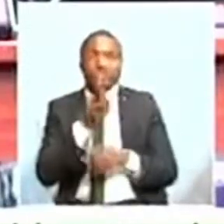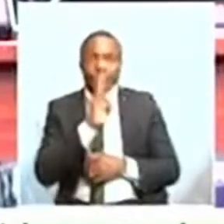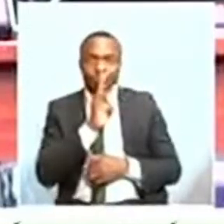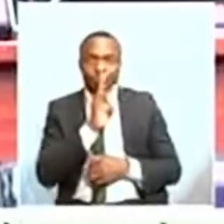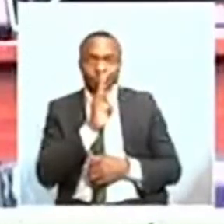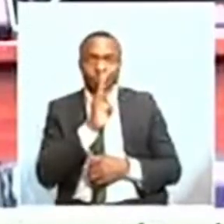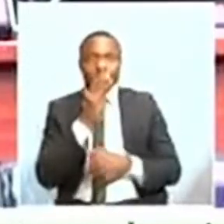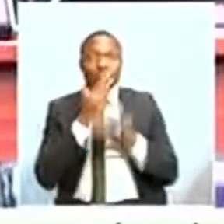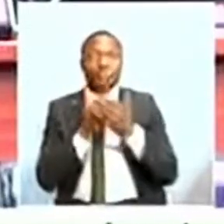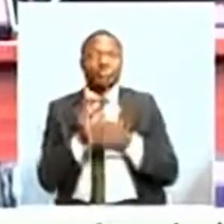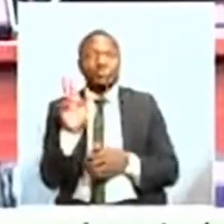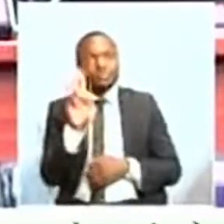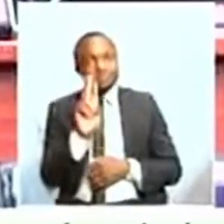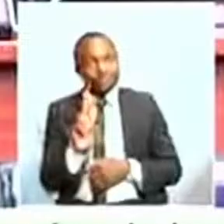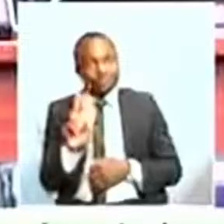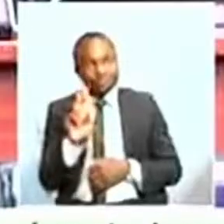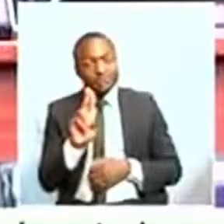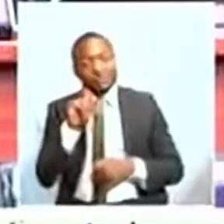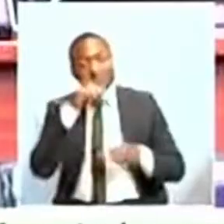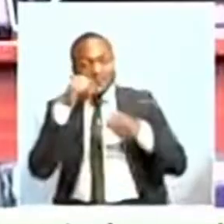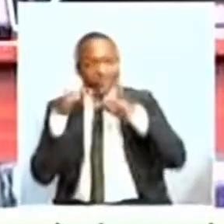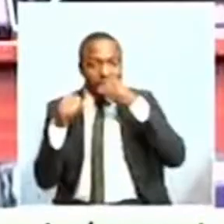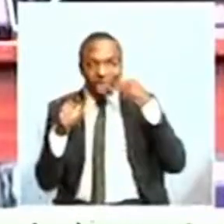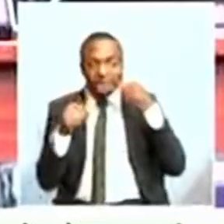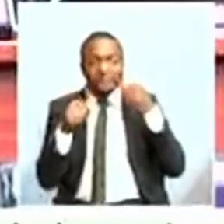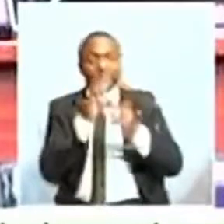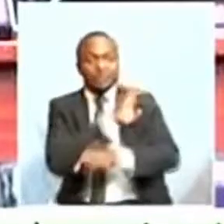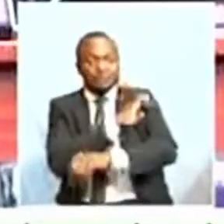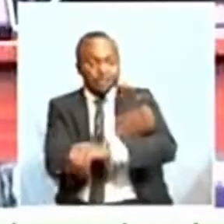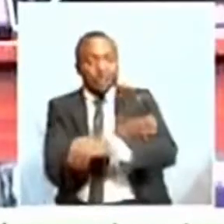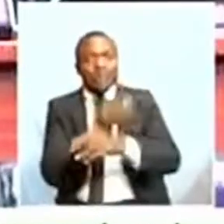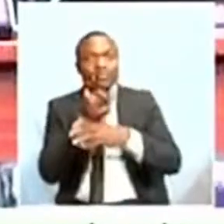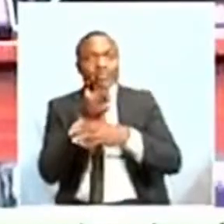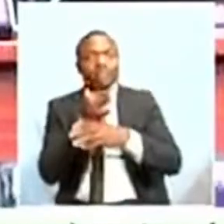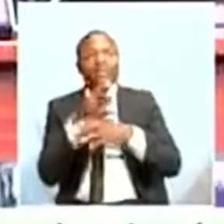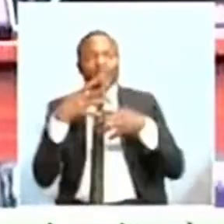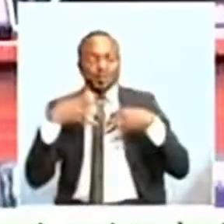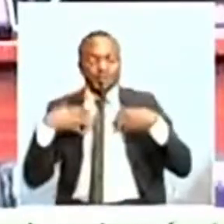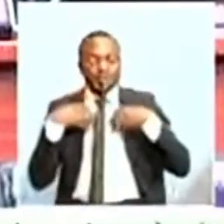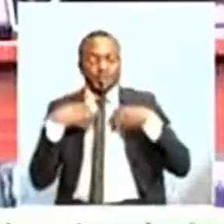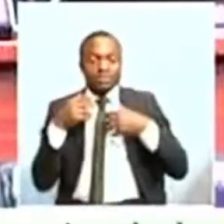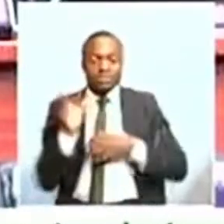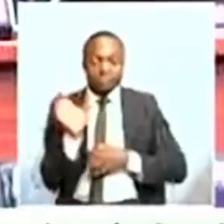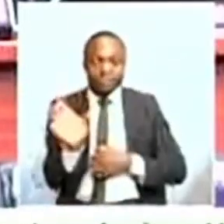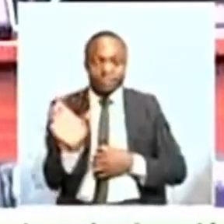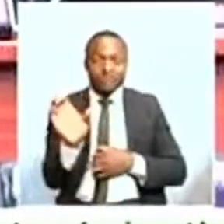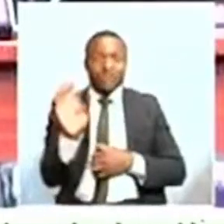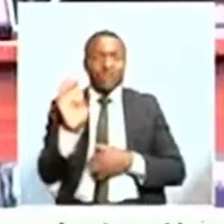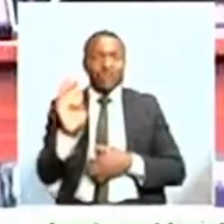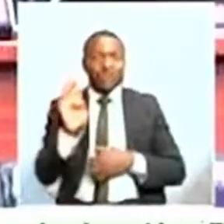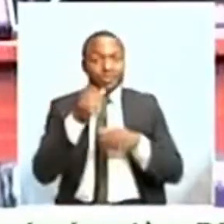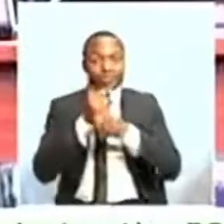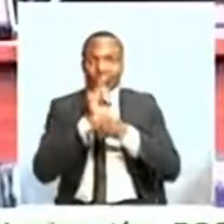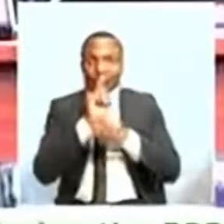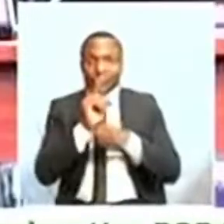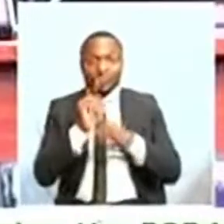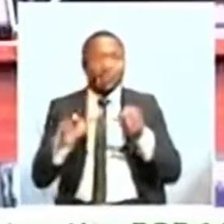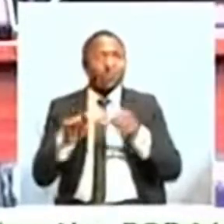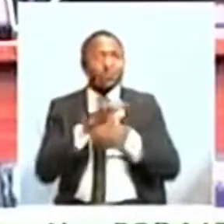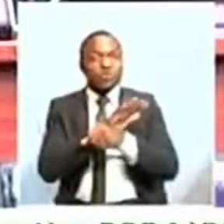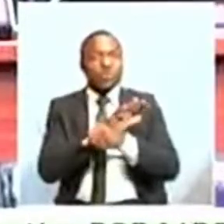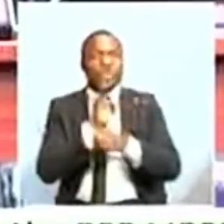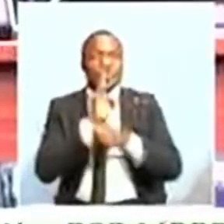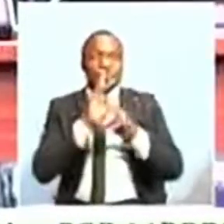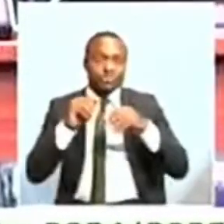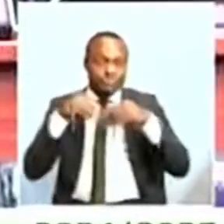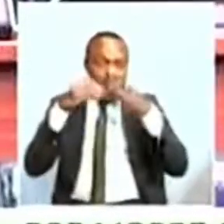use, particularly in the agriculture, energy, fishing, and livestock sectors. B, to ensure adequate water supply